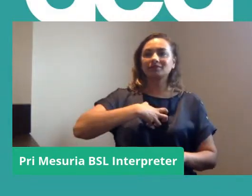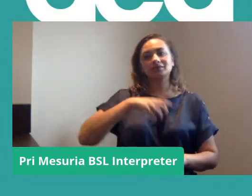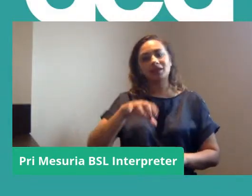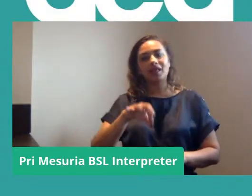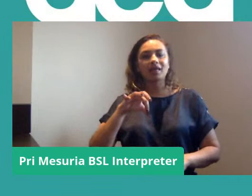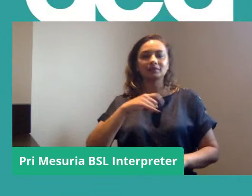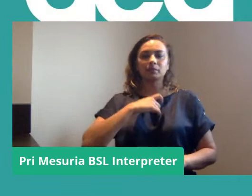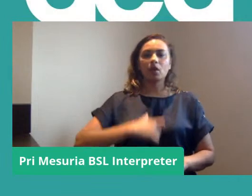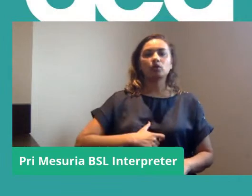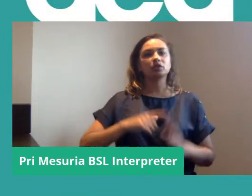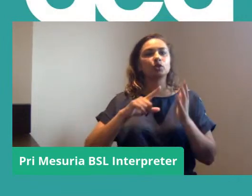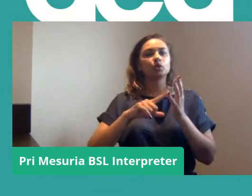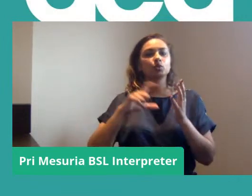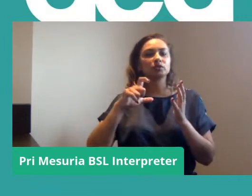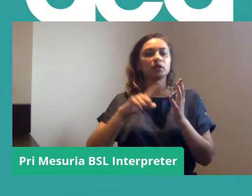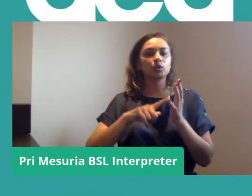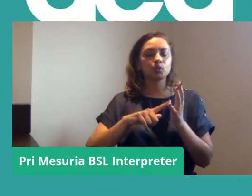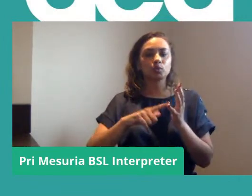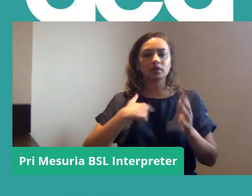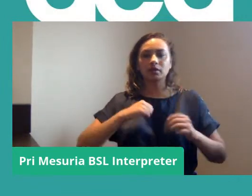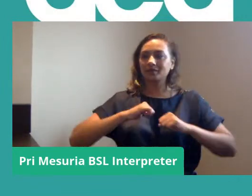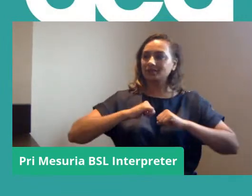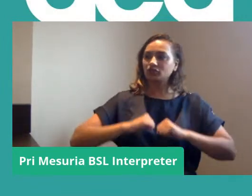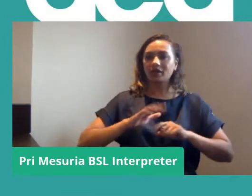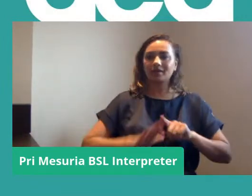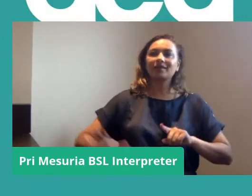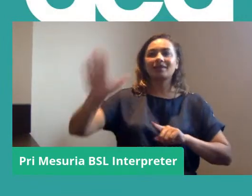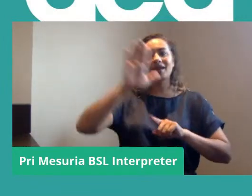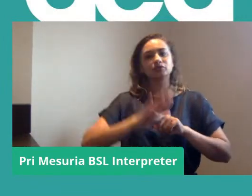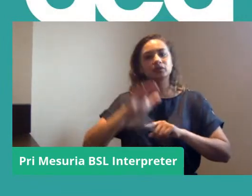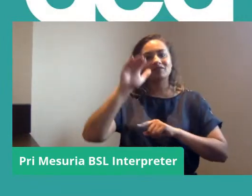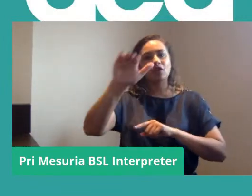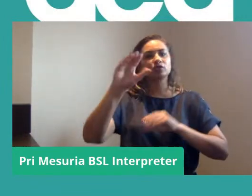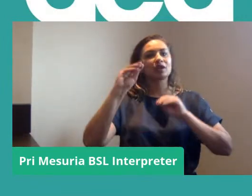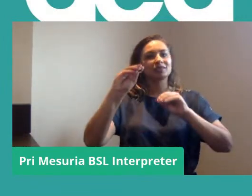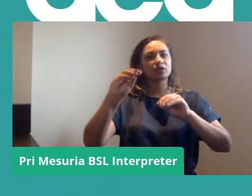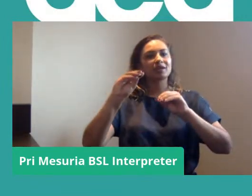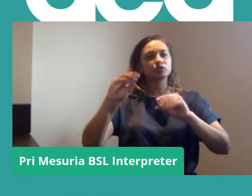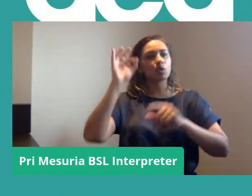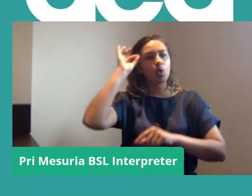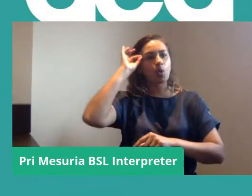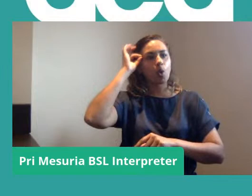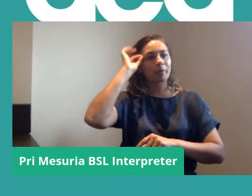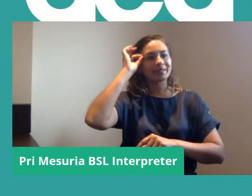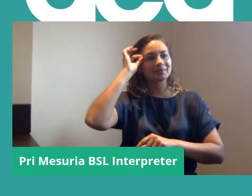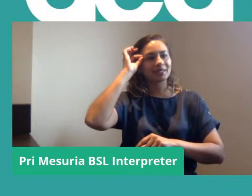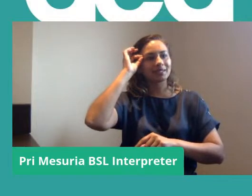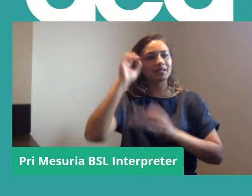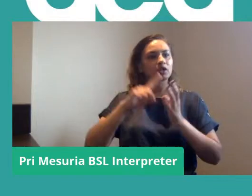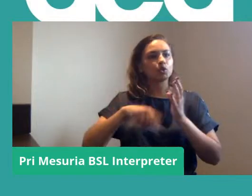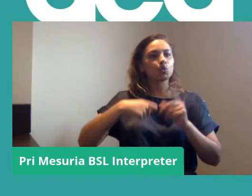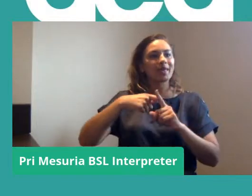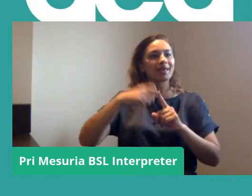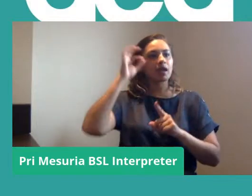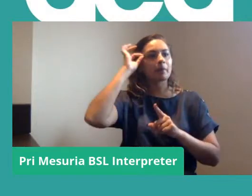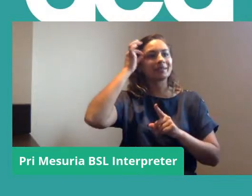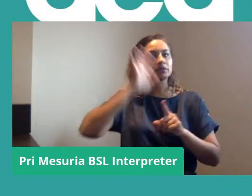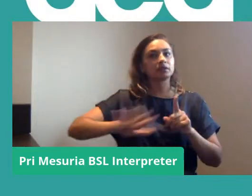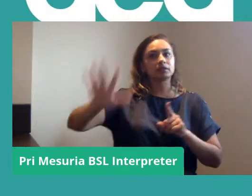of UCU and I chair the National Further Education Committee, UK Further Education Committee,